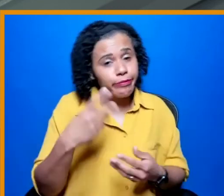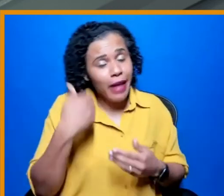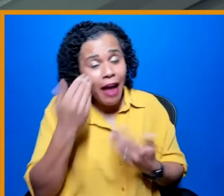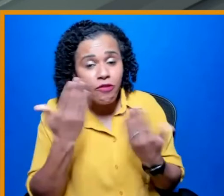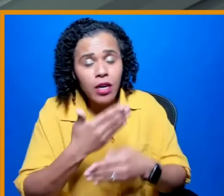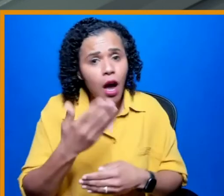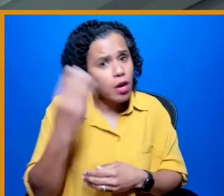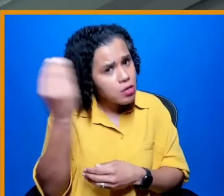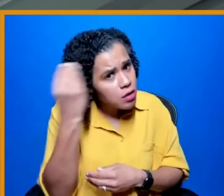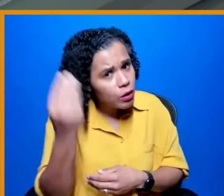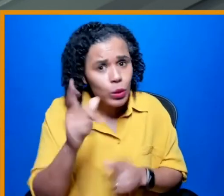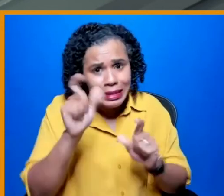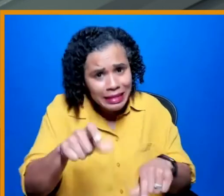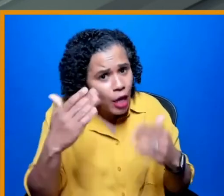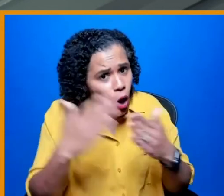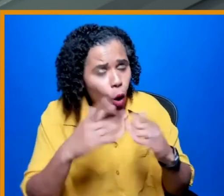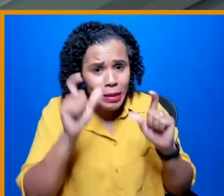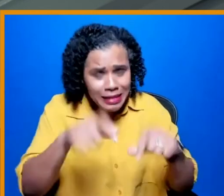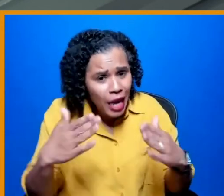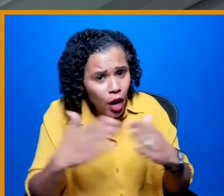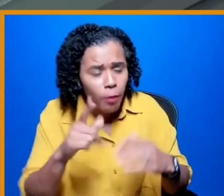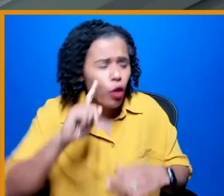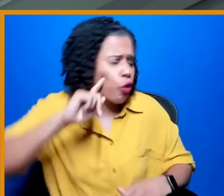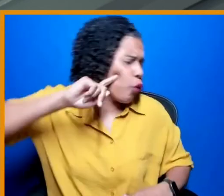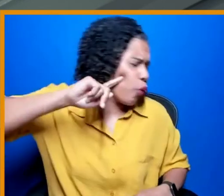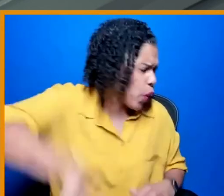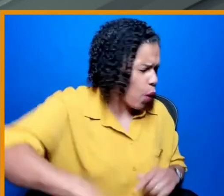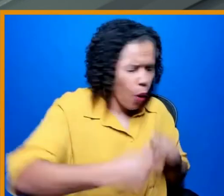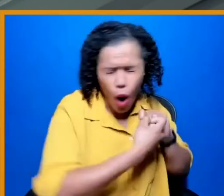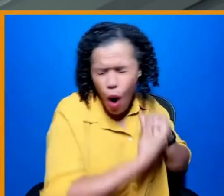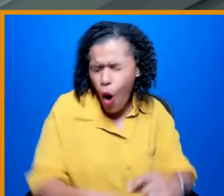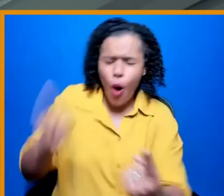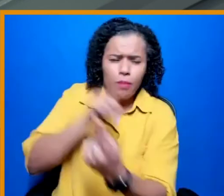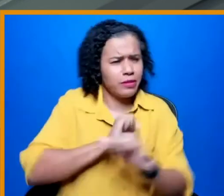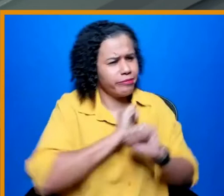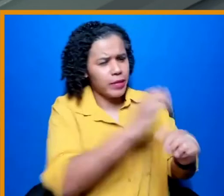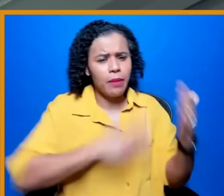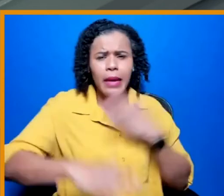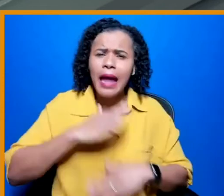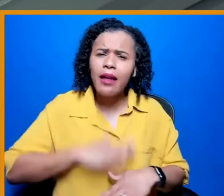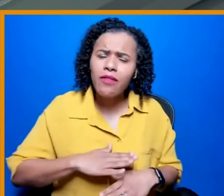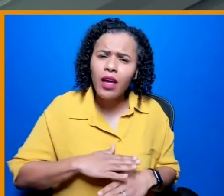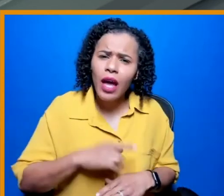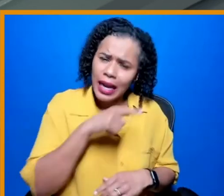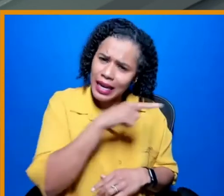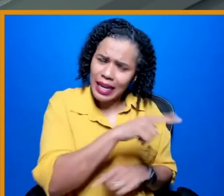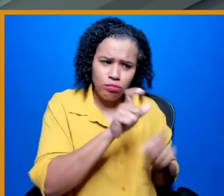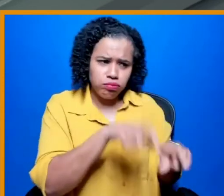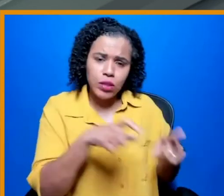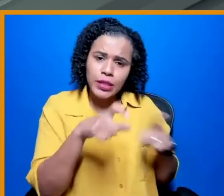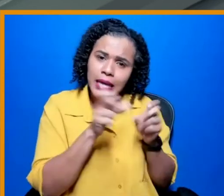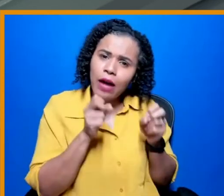at home was practicing the complete opposite and presiding over a Downing Street